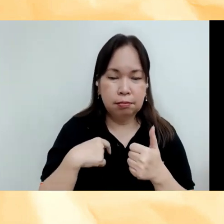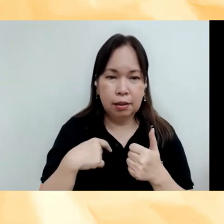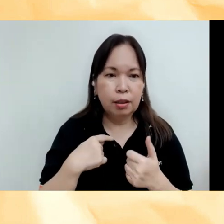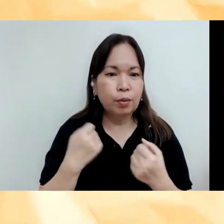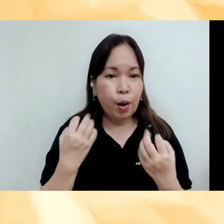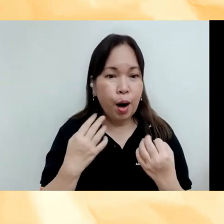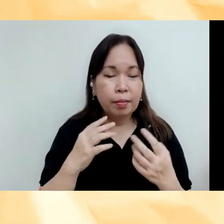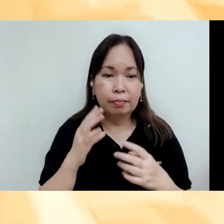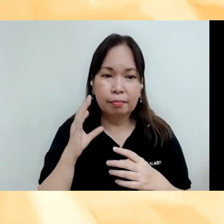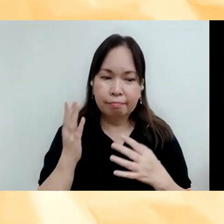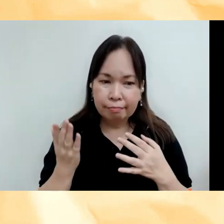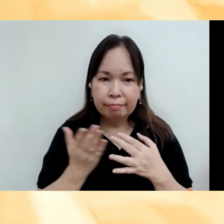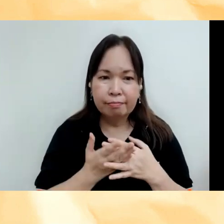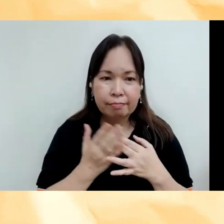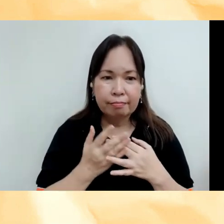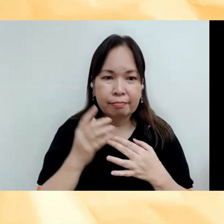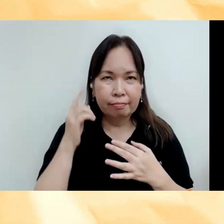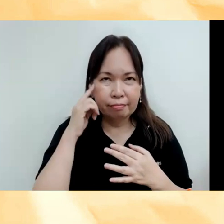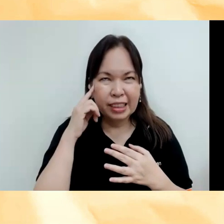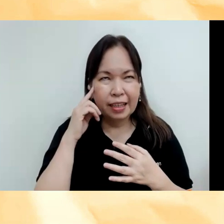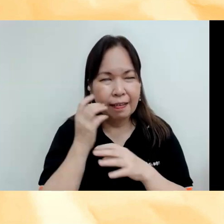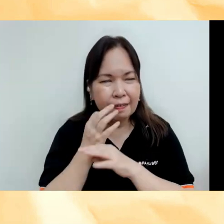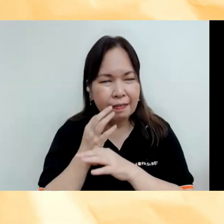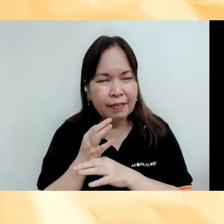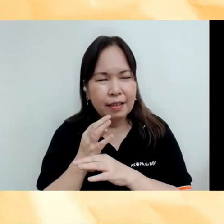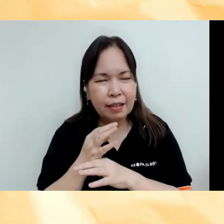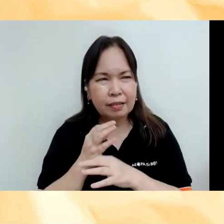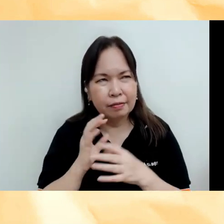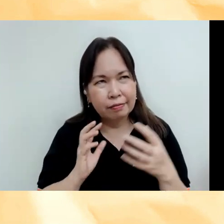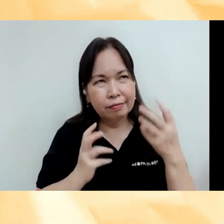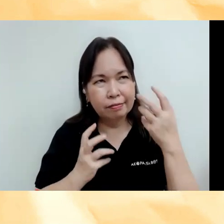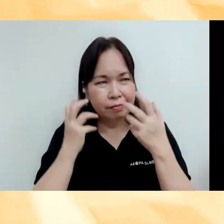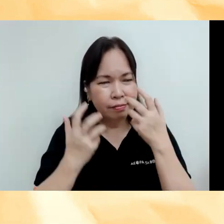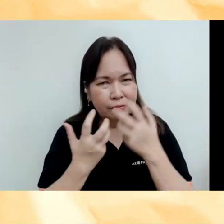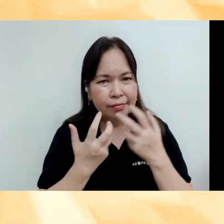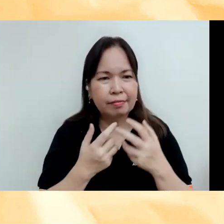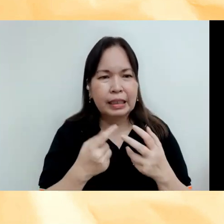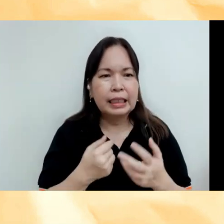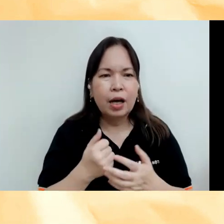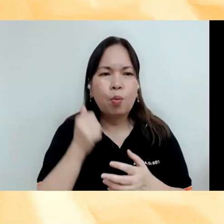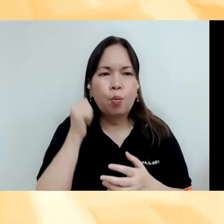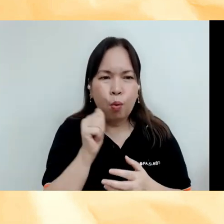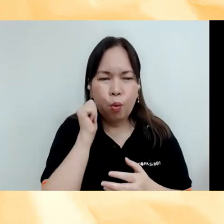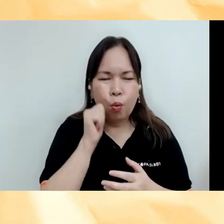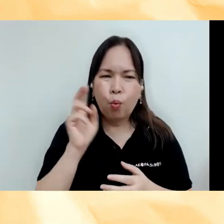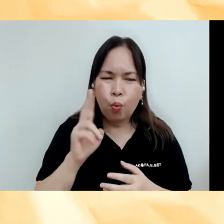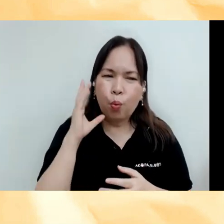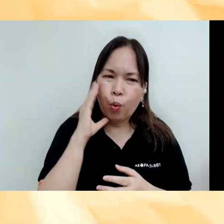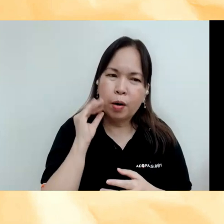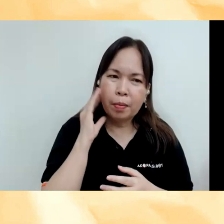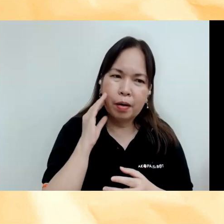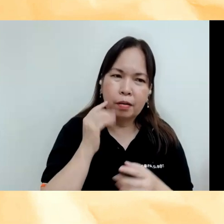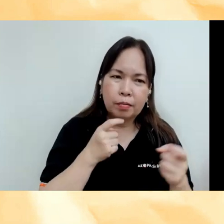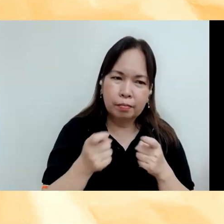rewire the brain are everyday things that we can do to help kids manage anxiety and stress. So,